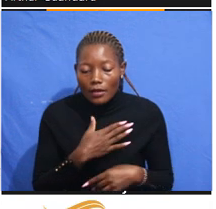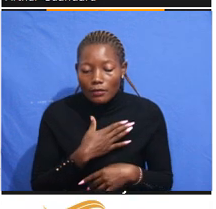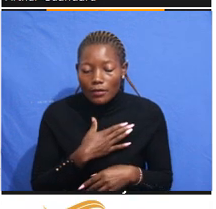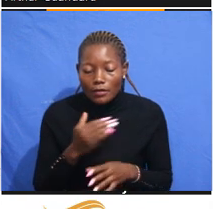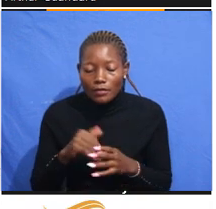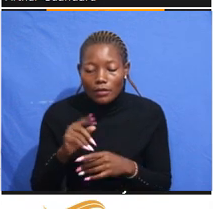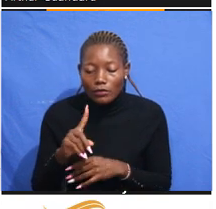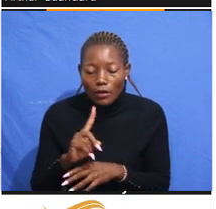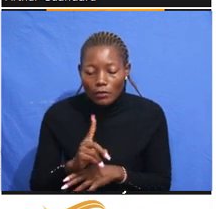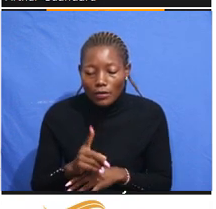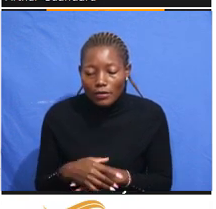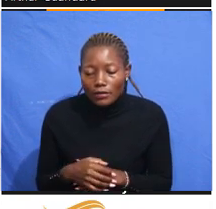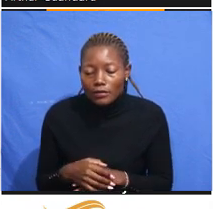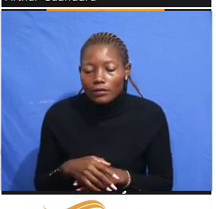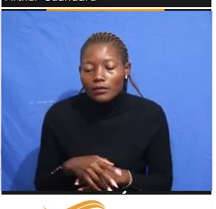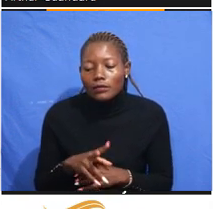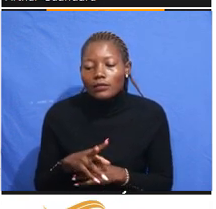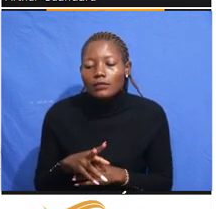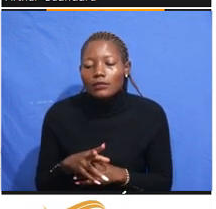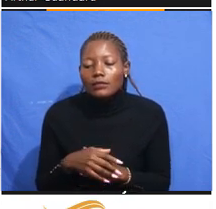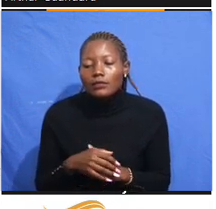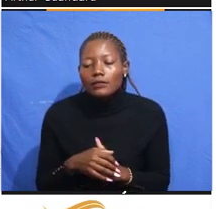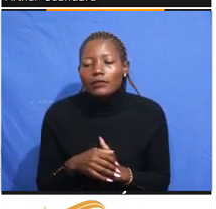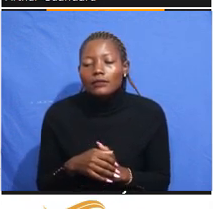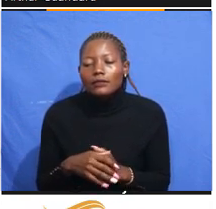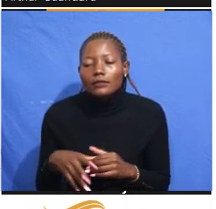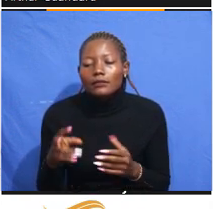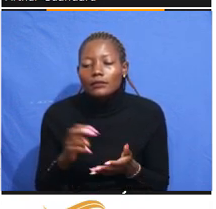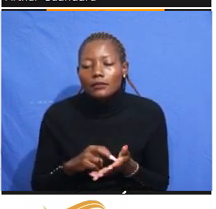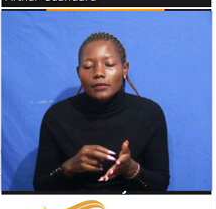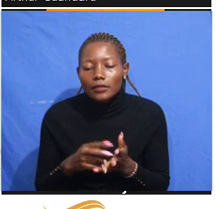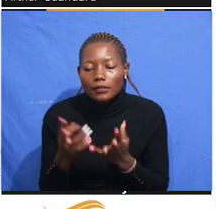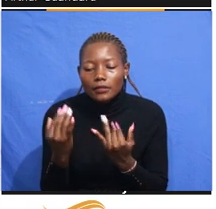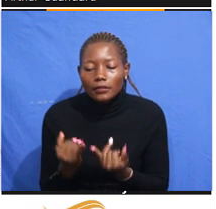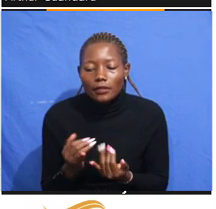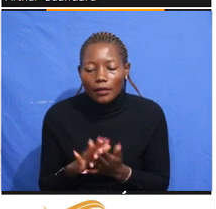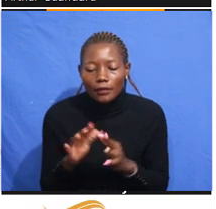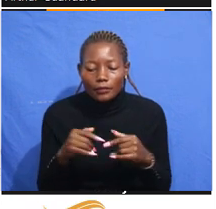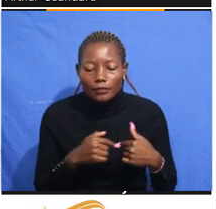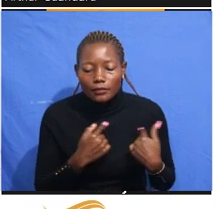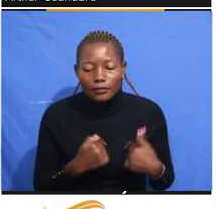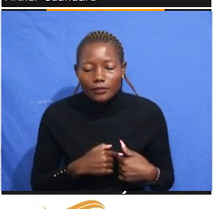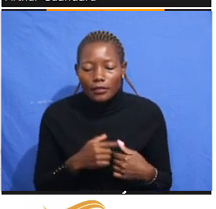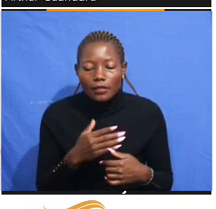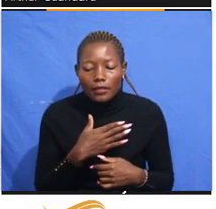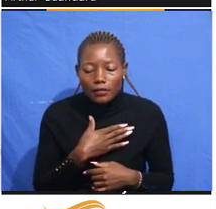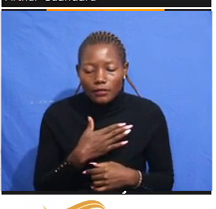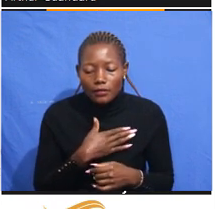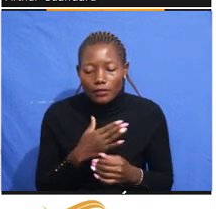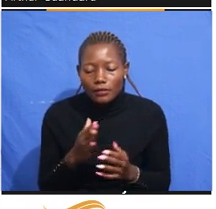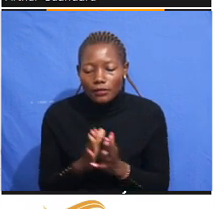blood injected from a ventricle per beat. So, heart rate times stroke